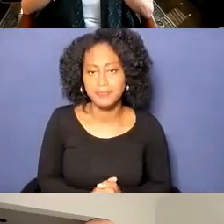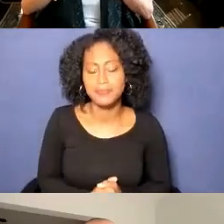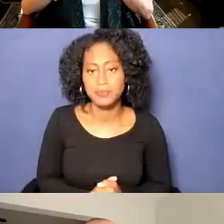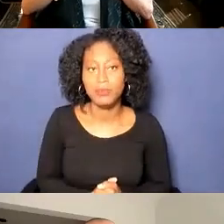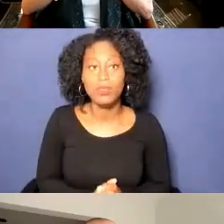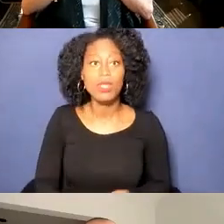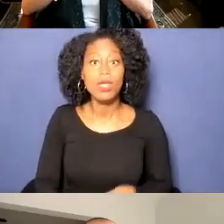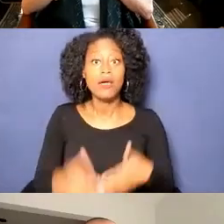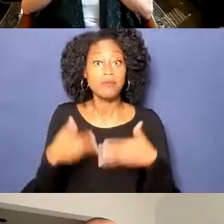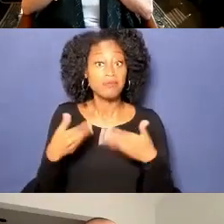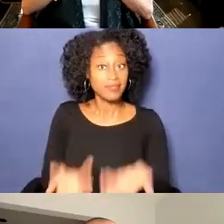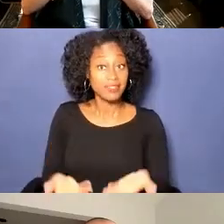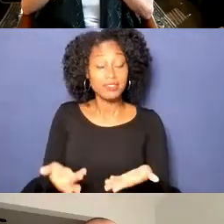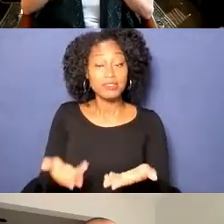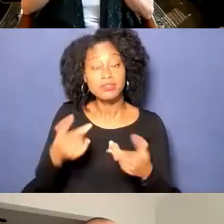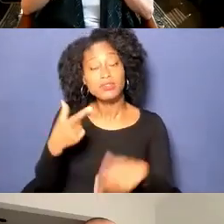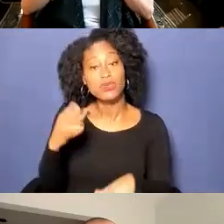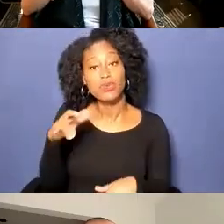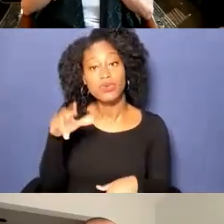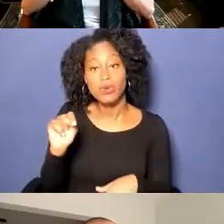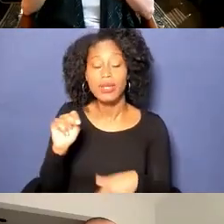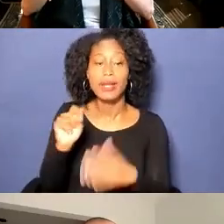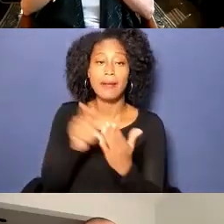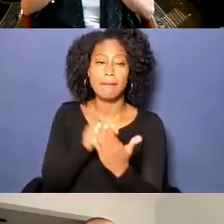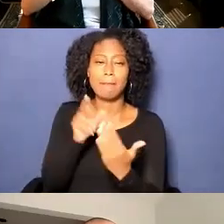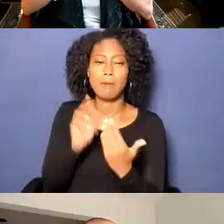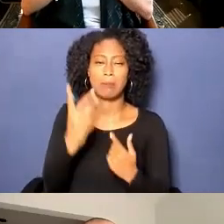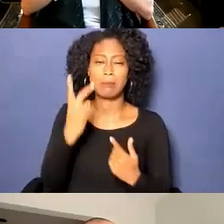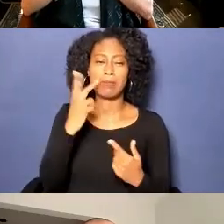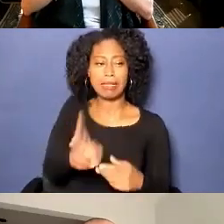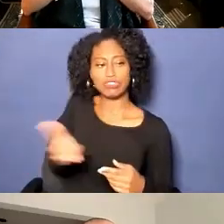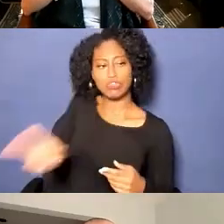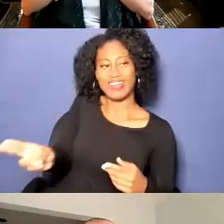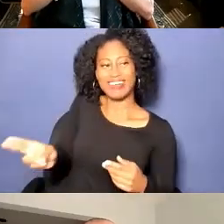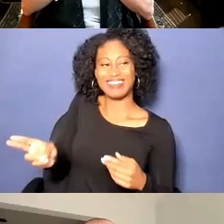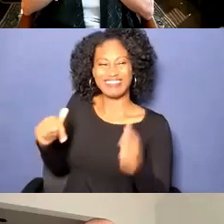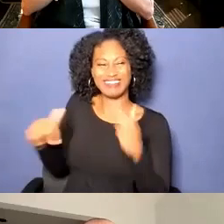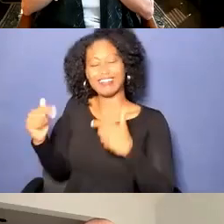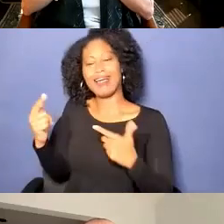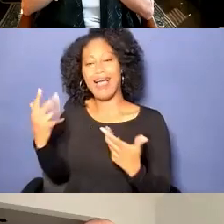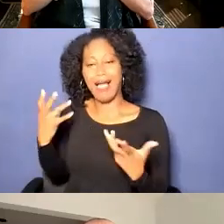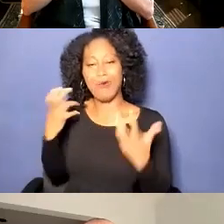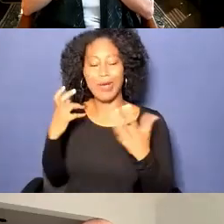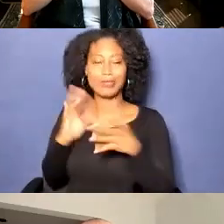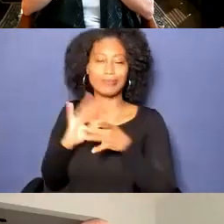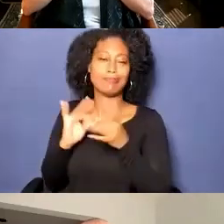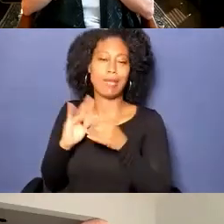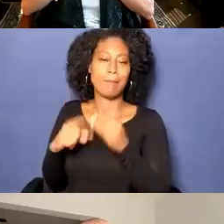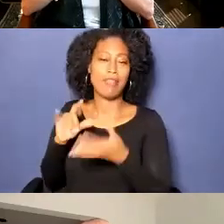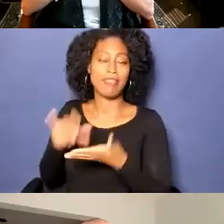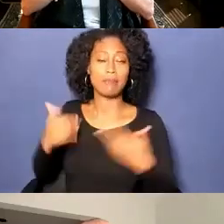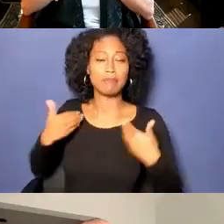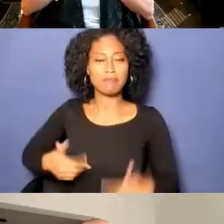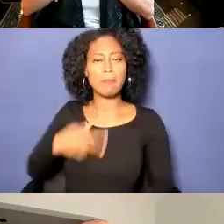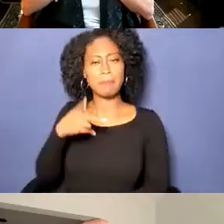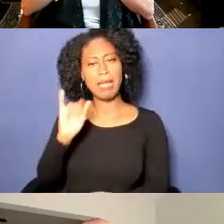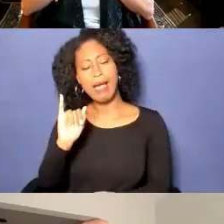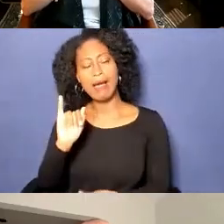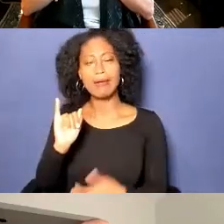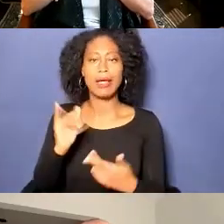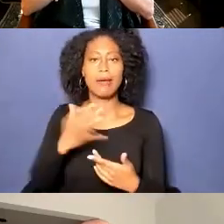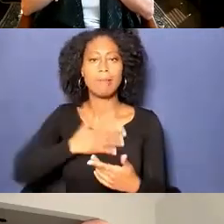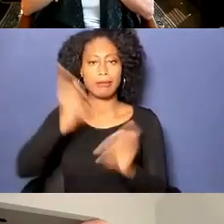grants program, and I think the history of the grants program, and maybe why I sought to sort of speak first as PI, is this